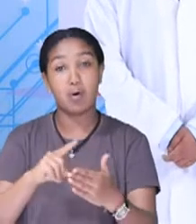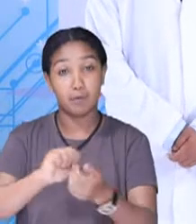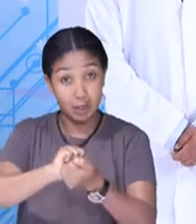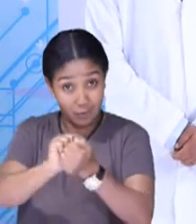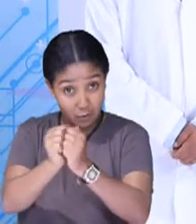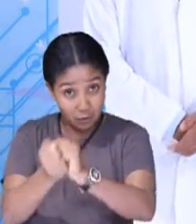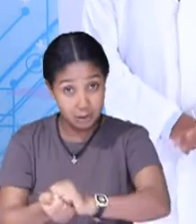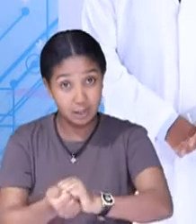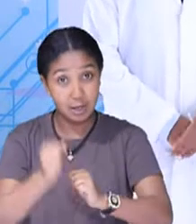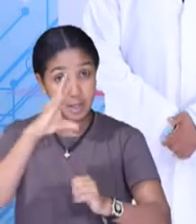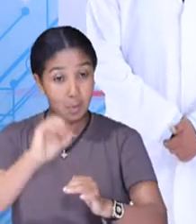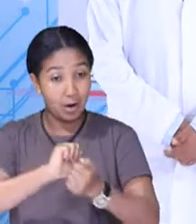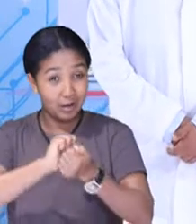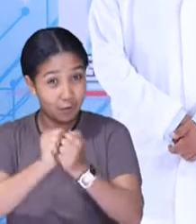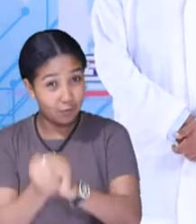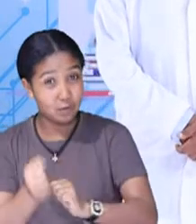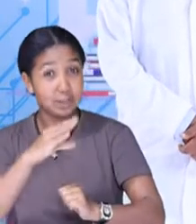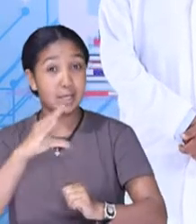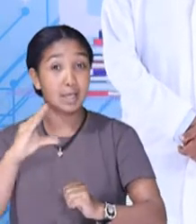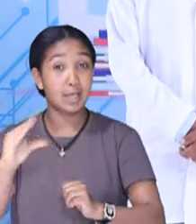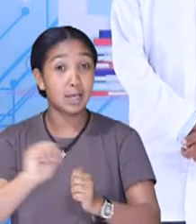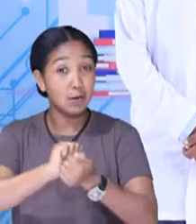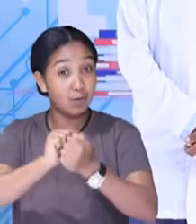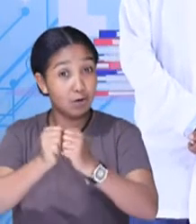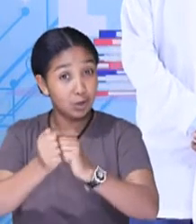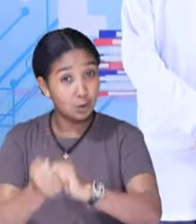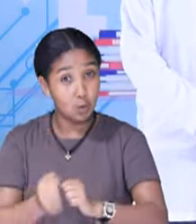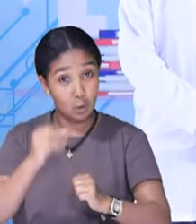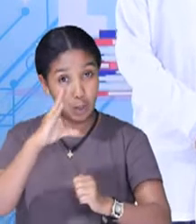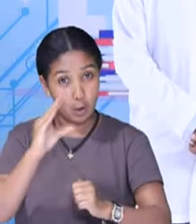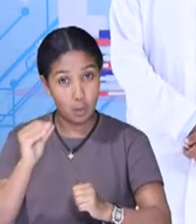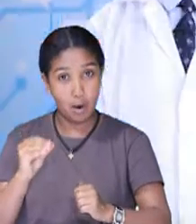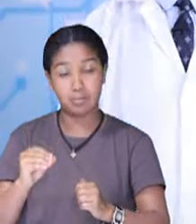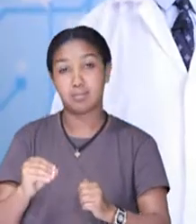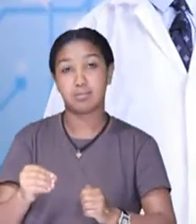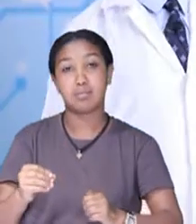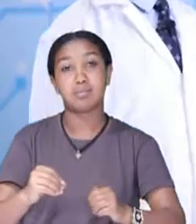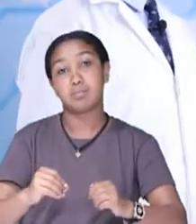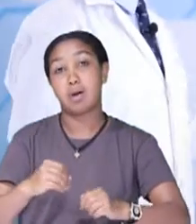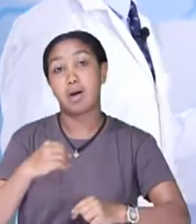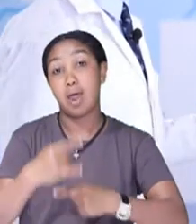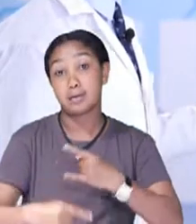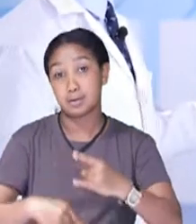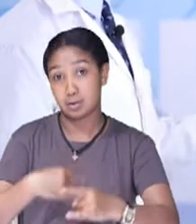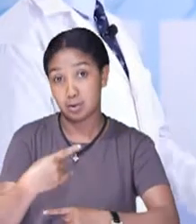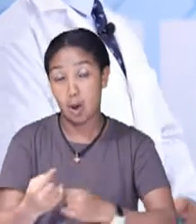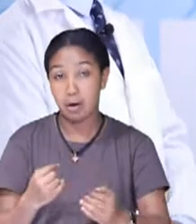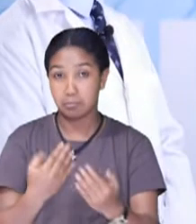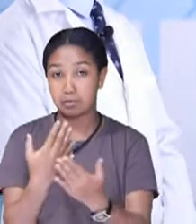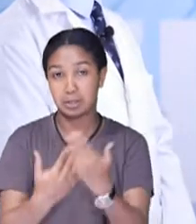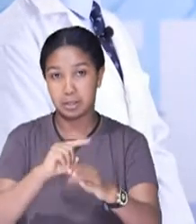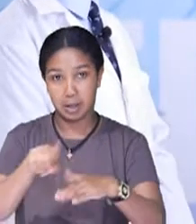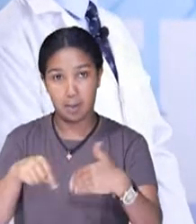evolution, human evolution, and evolution on human races. We are going to